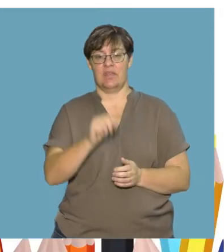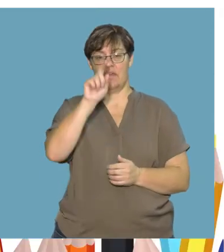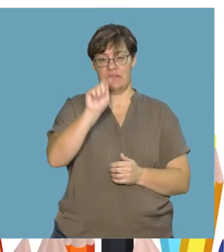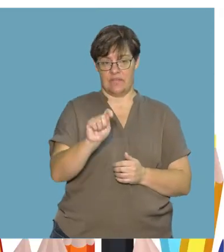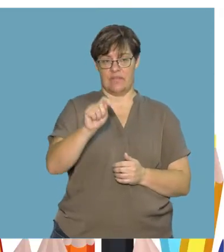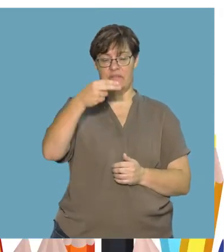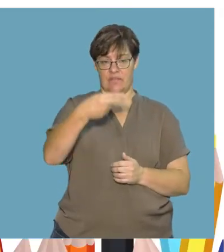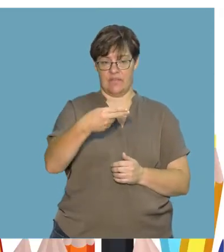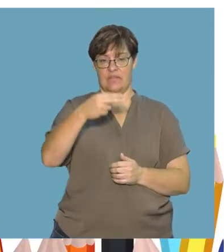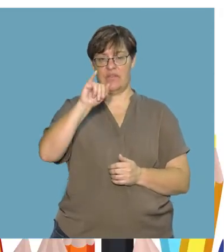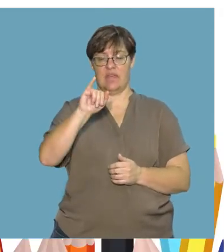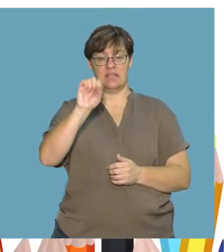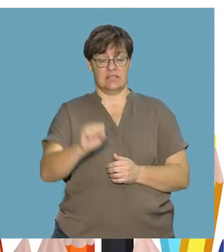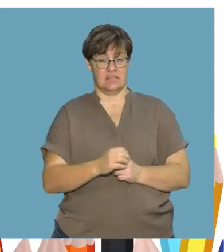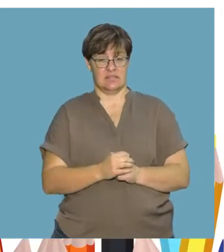Is.